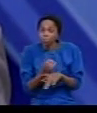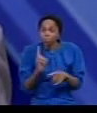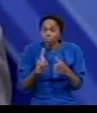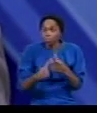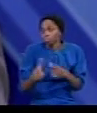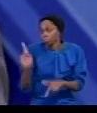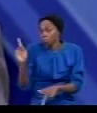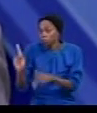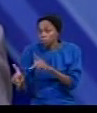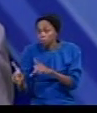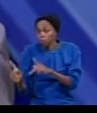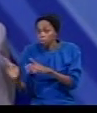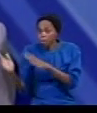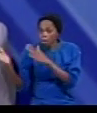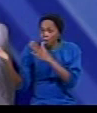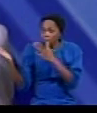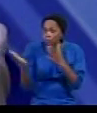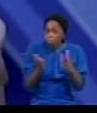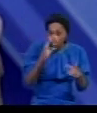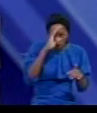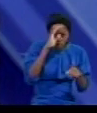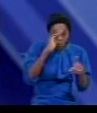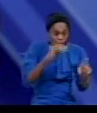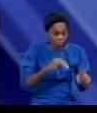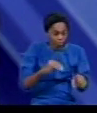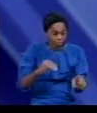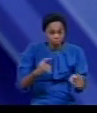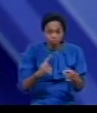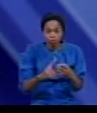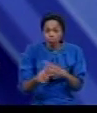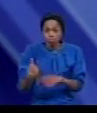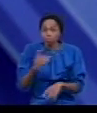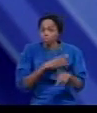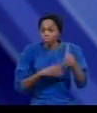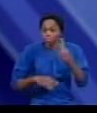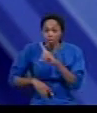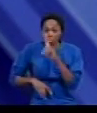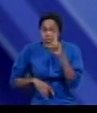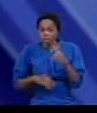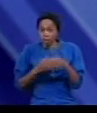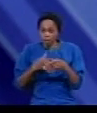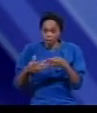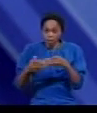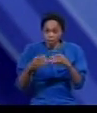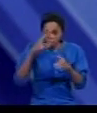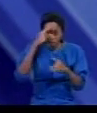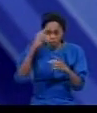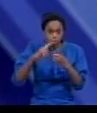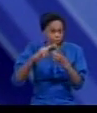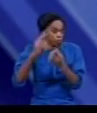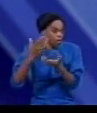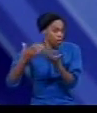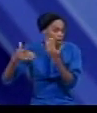cross, showing them the light, leading them to eternal